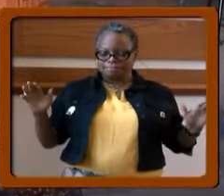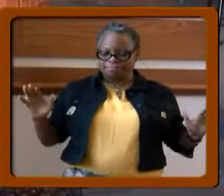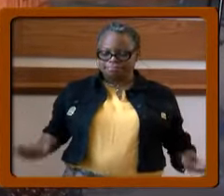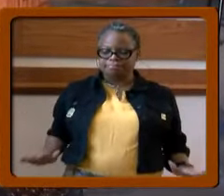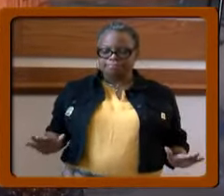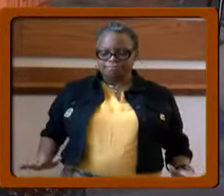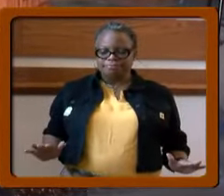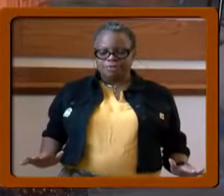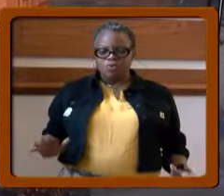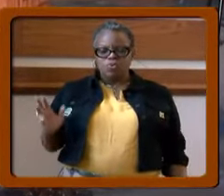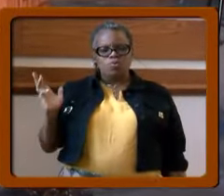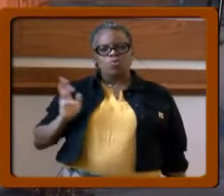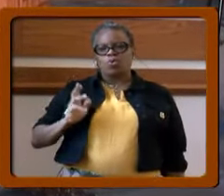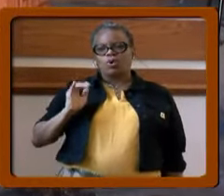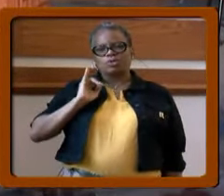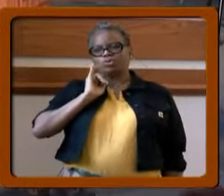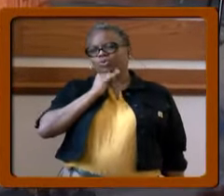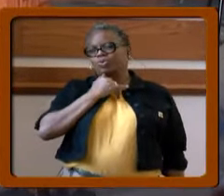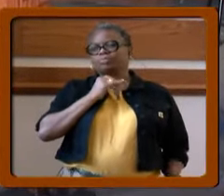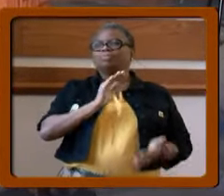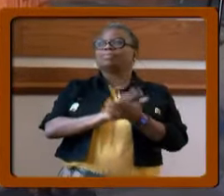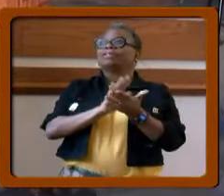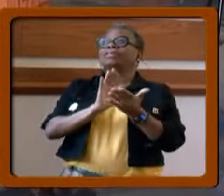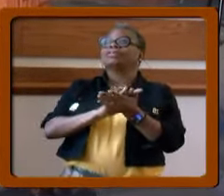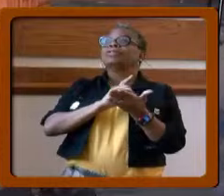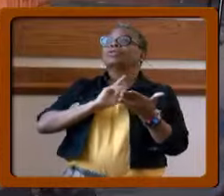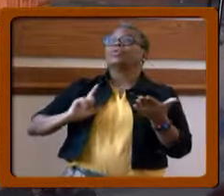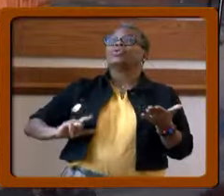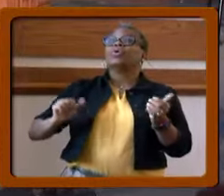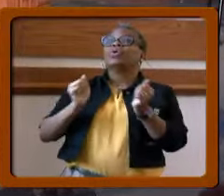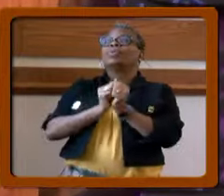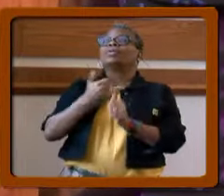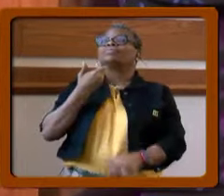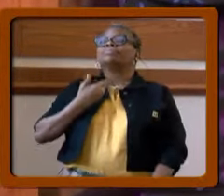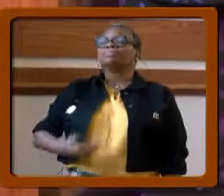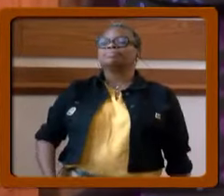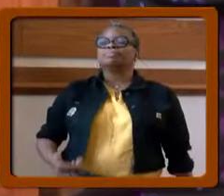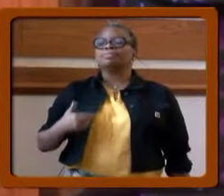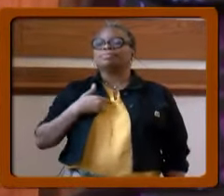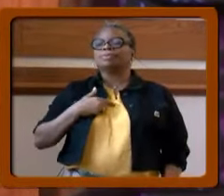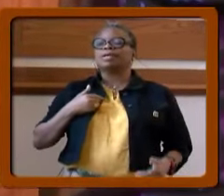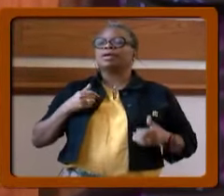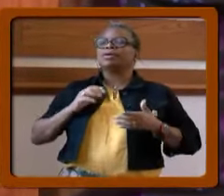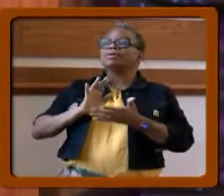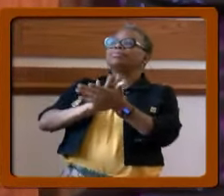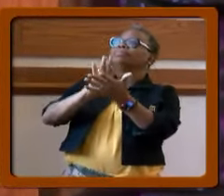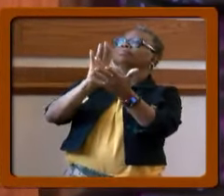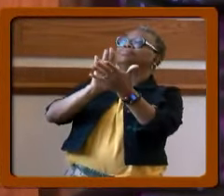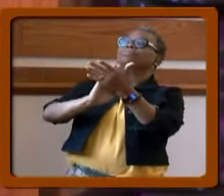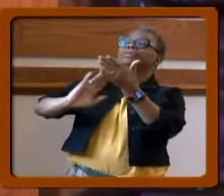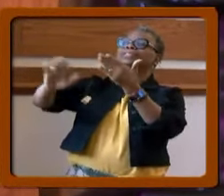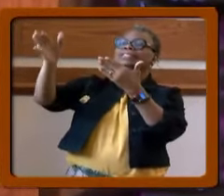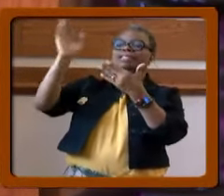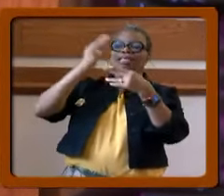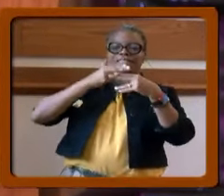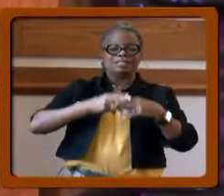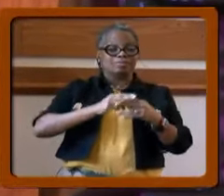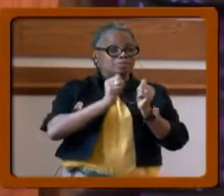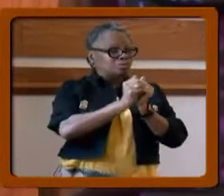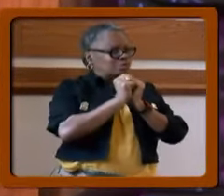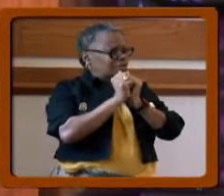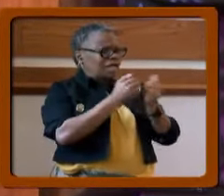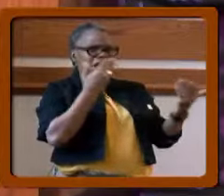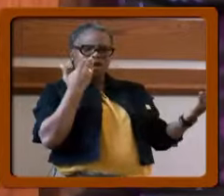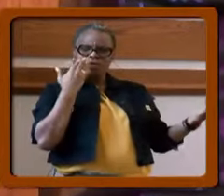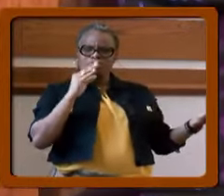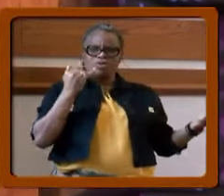O Jerusalem. O magnify the Lord with me, and let us exalt God's name together. I don't think you